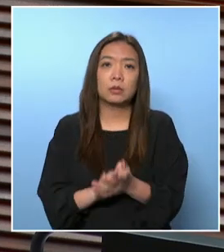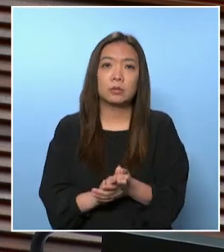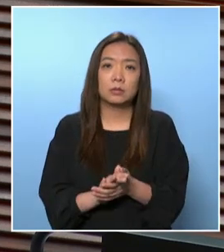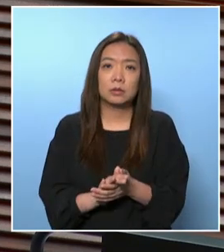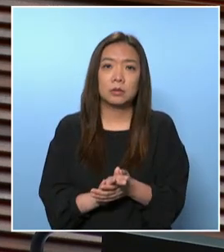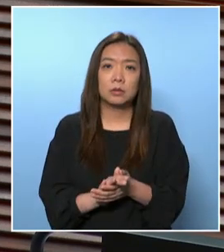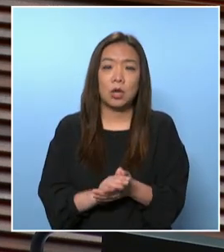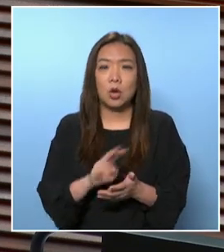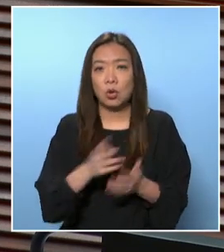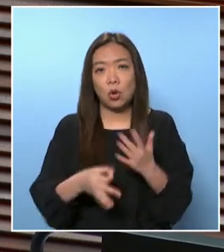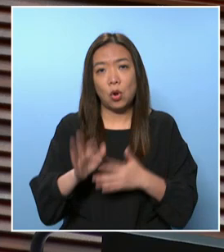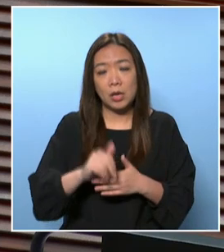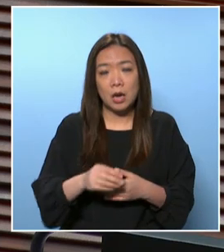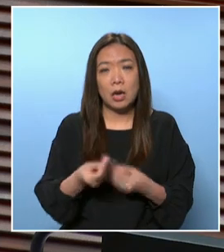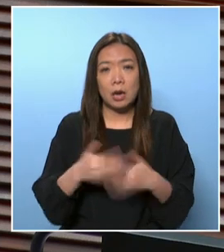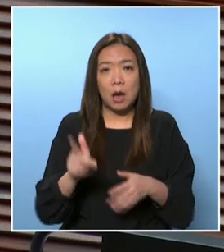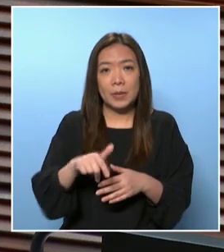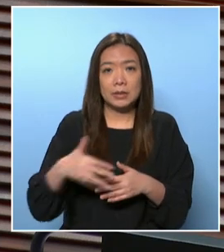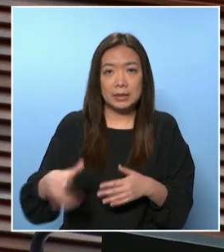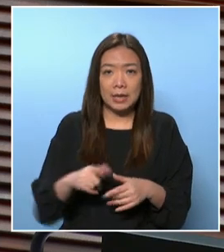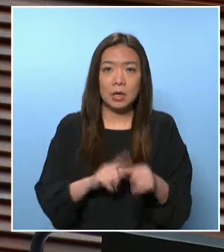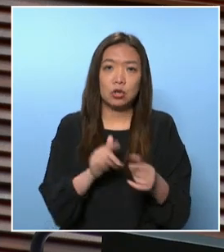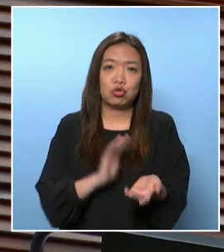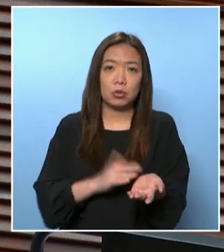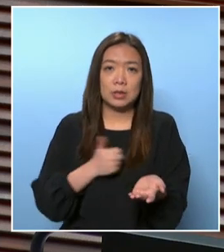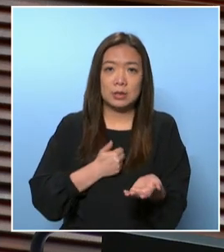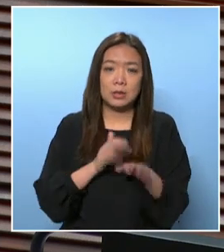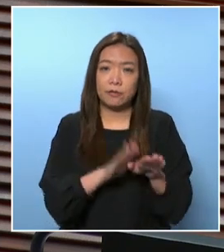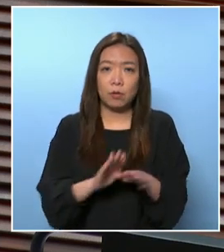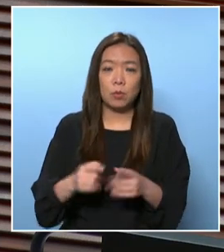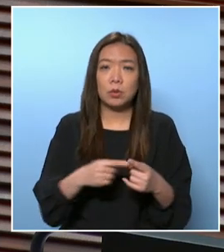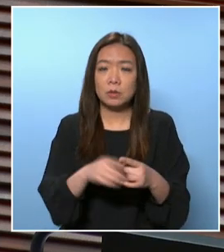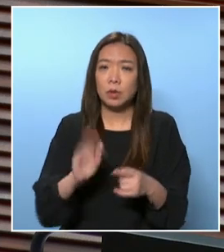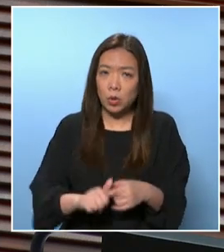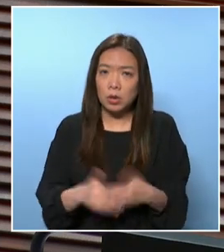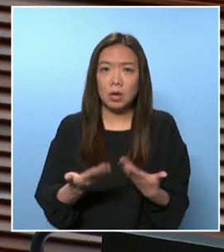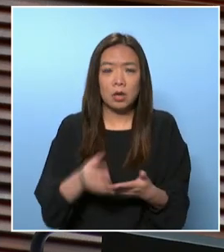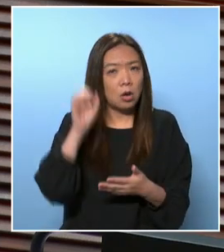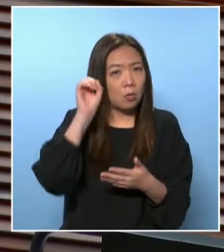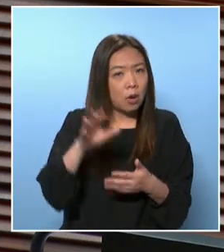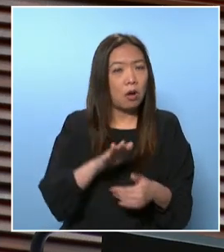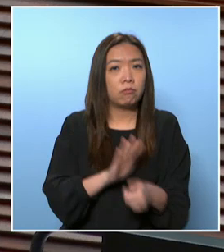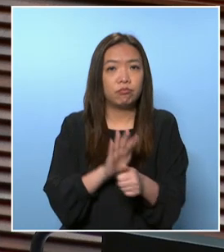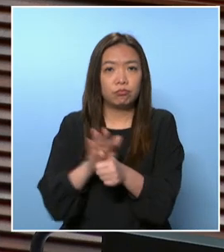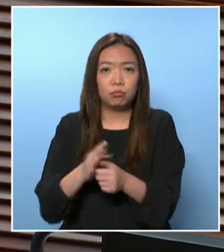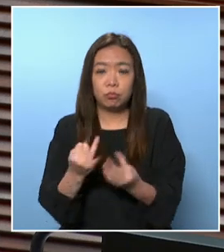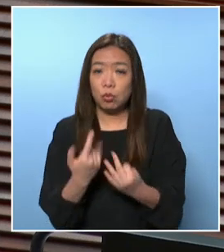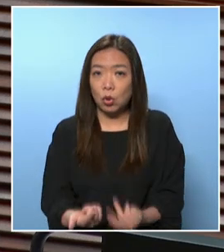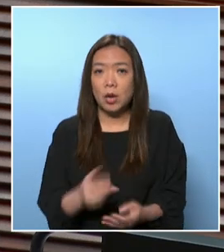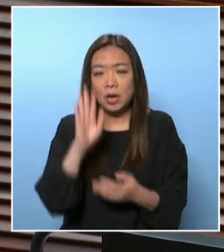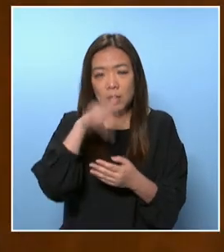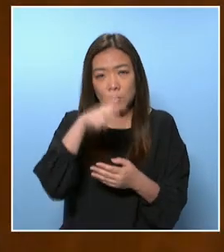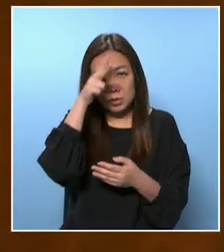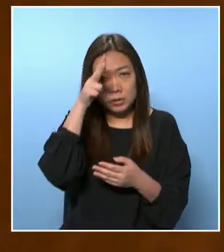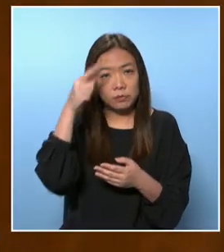the healthcare sector, and 8,000 TCM practitioners can also render their service to the members of the public. This is many birds